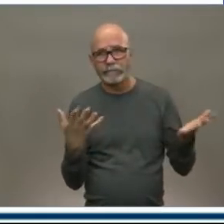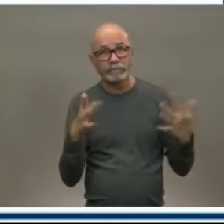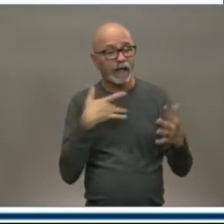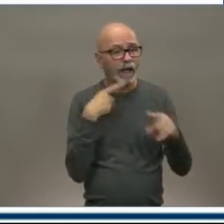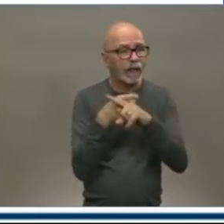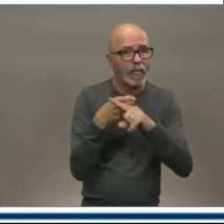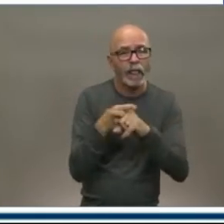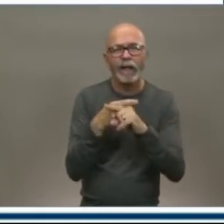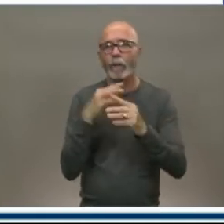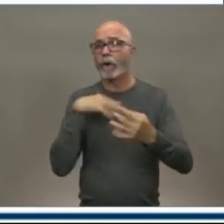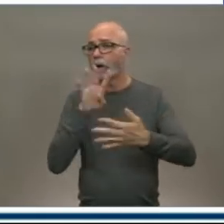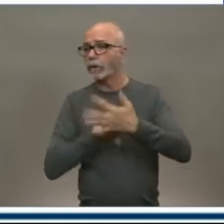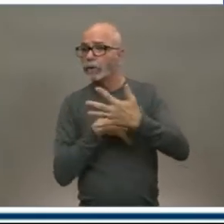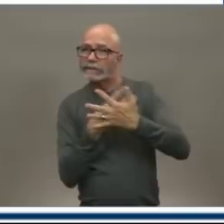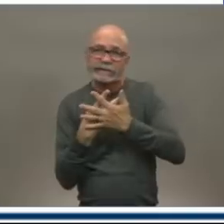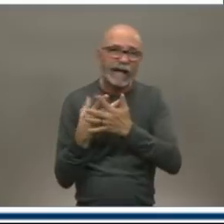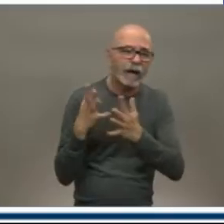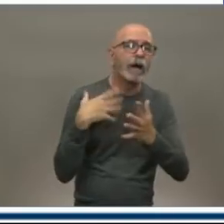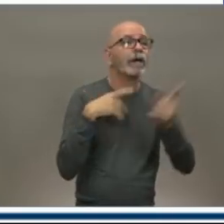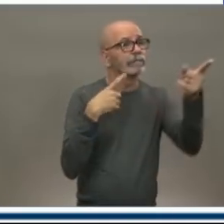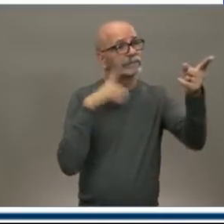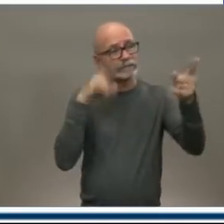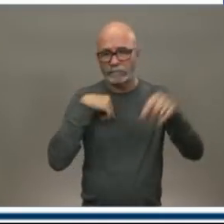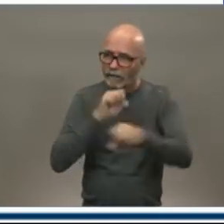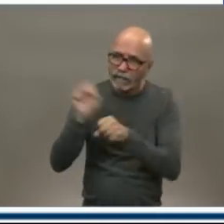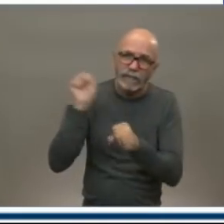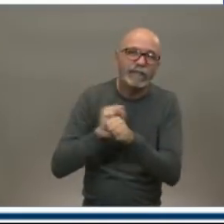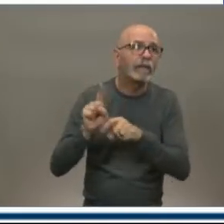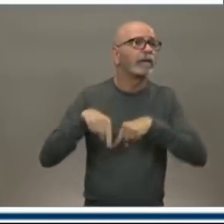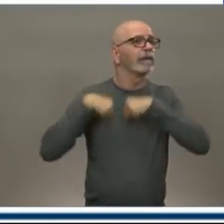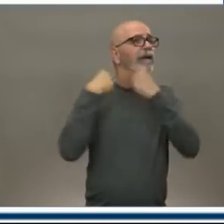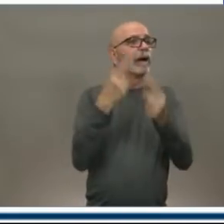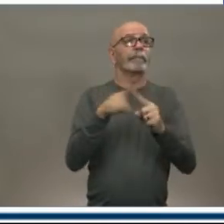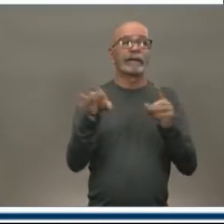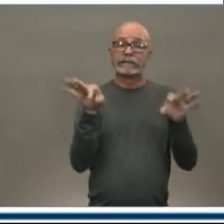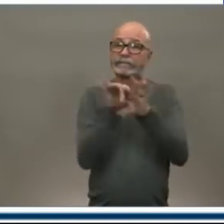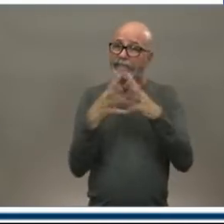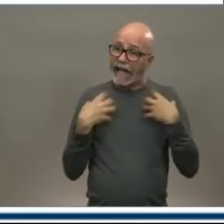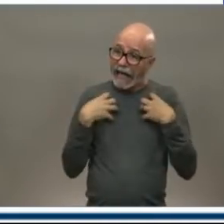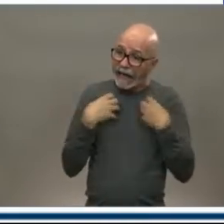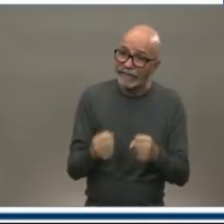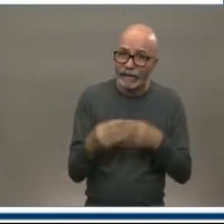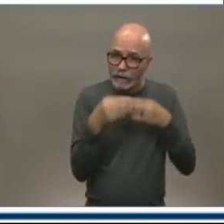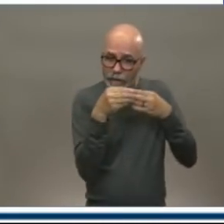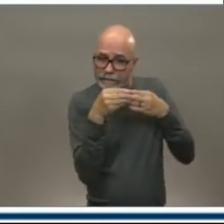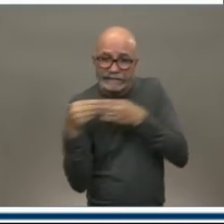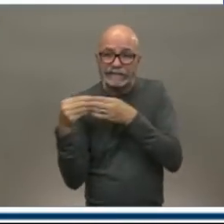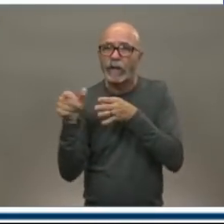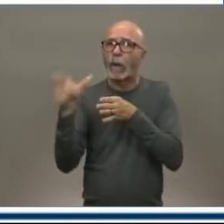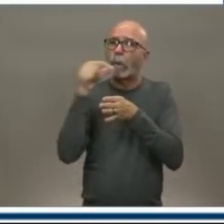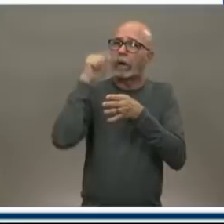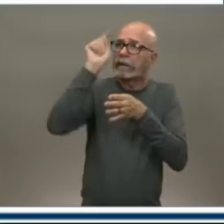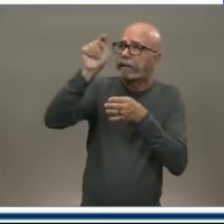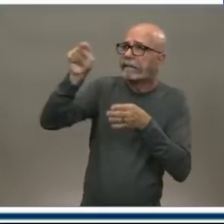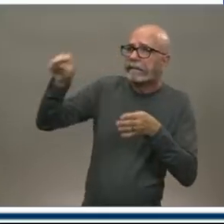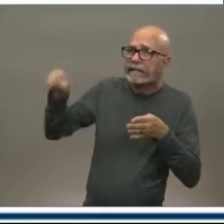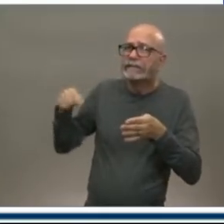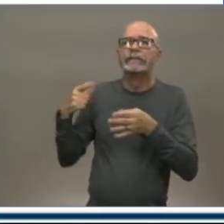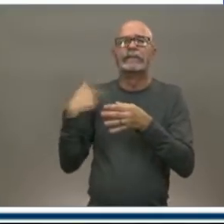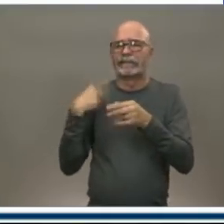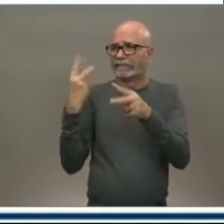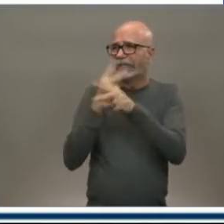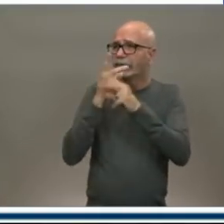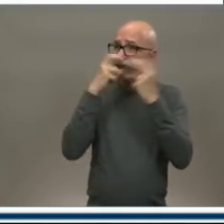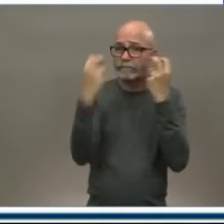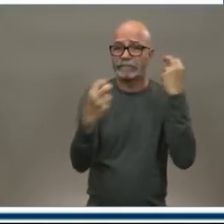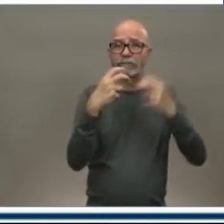So we've been working hard with public health. House leaders have been working to look at what the configuration of the House would look like, and